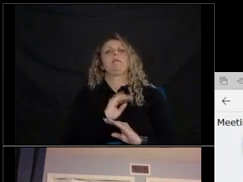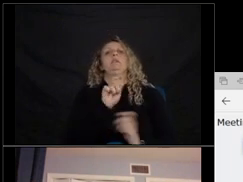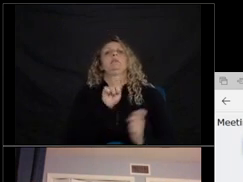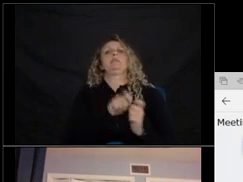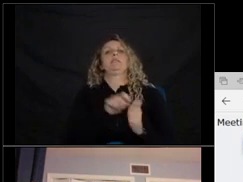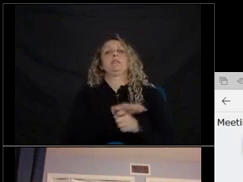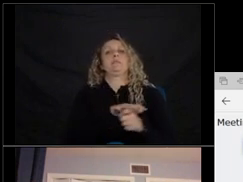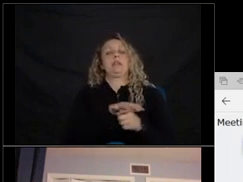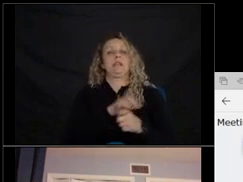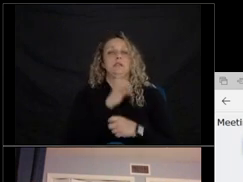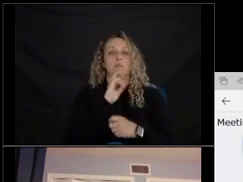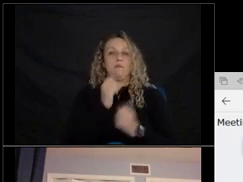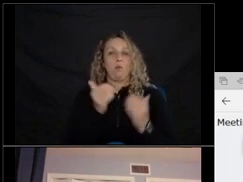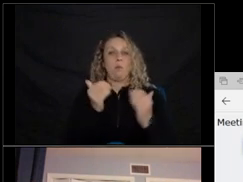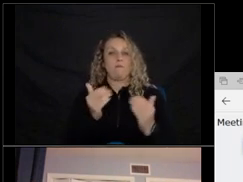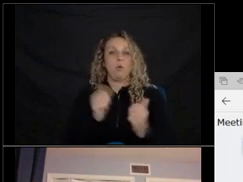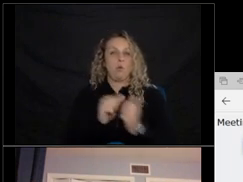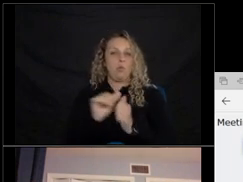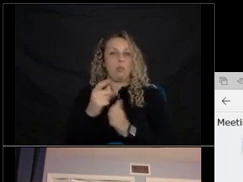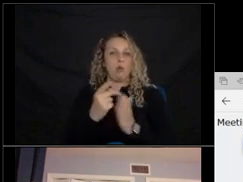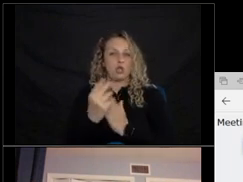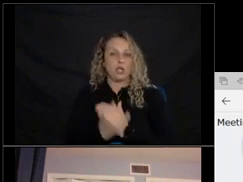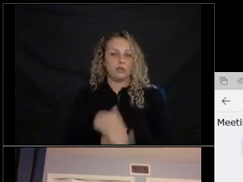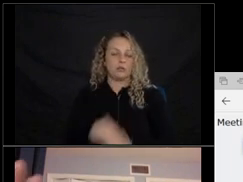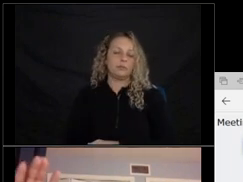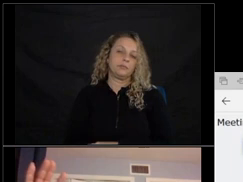certain space before we move forward with the project.